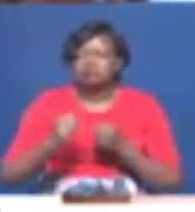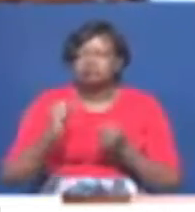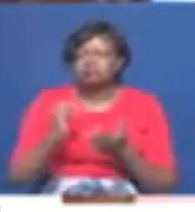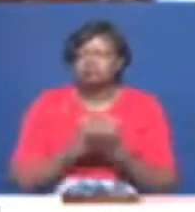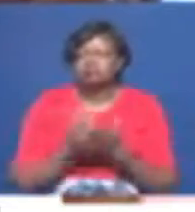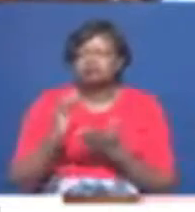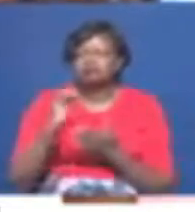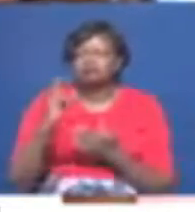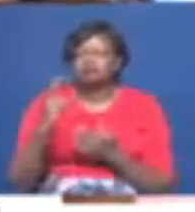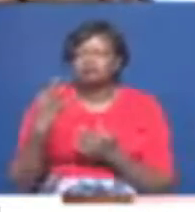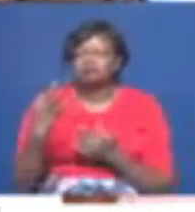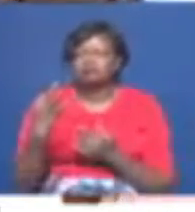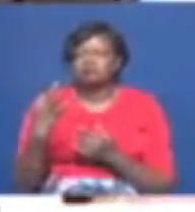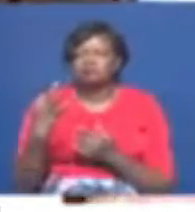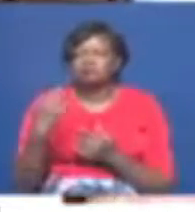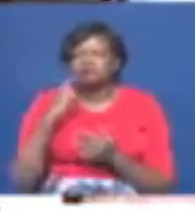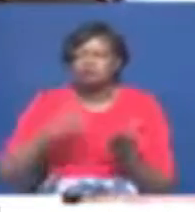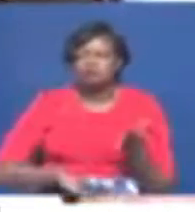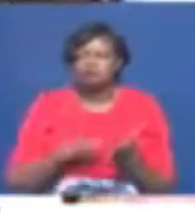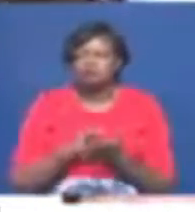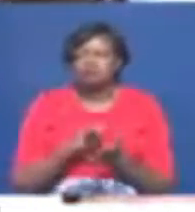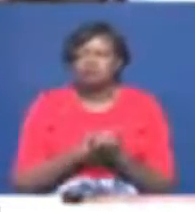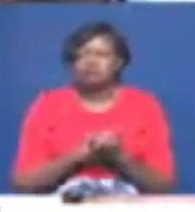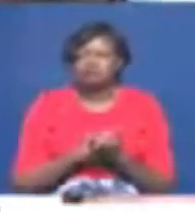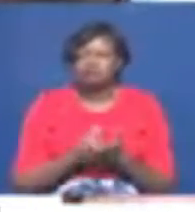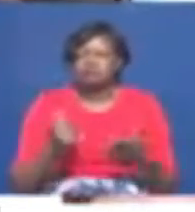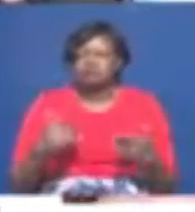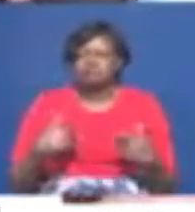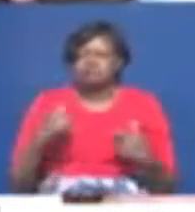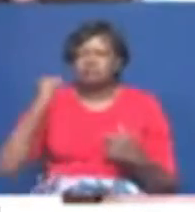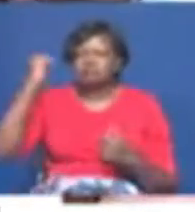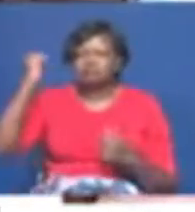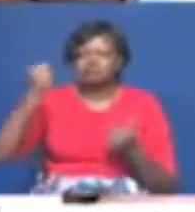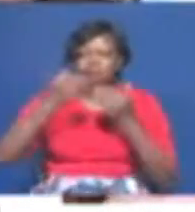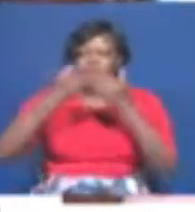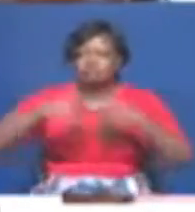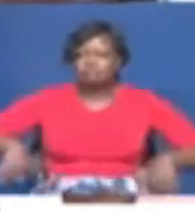23, chasema ya kwamba tuwe na political neutrality